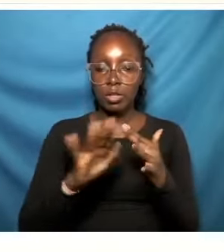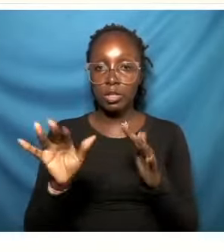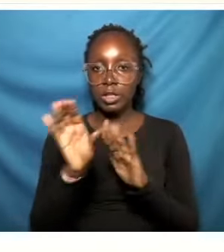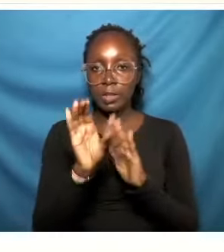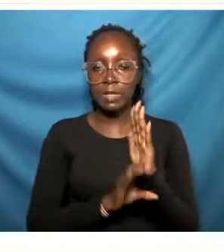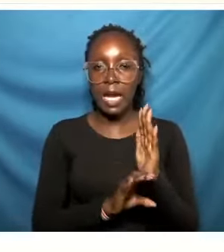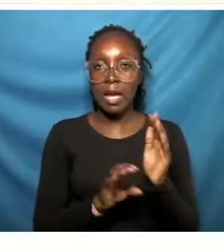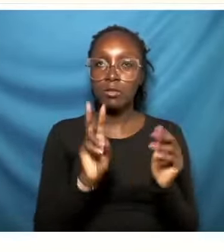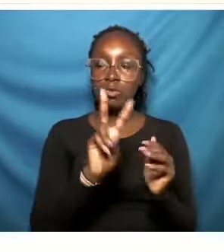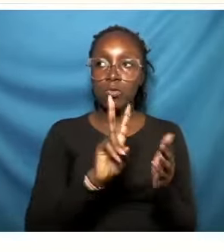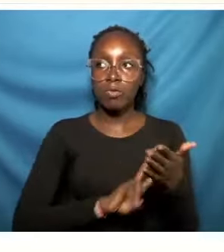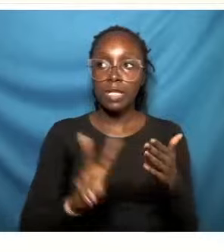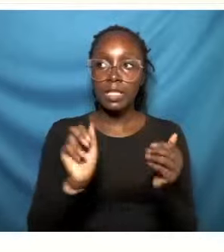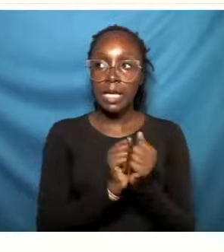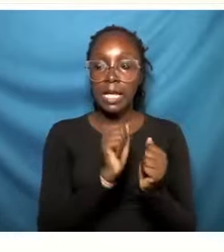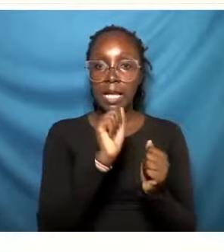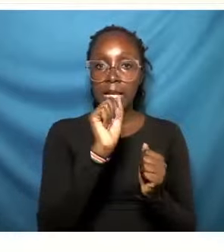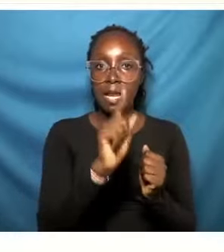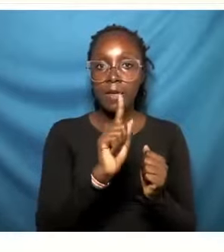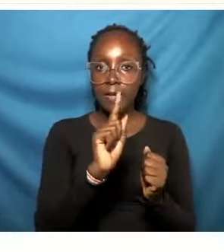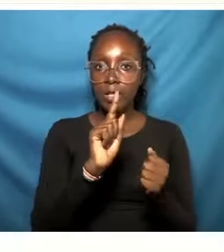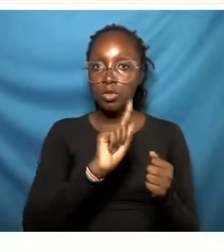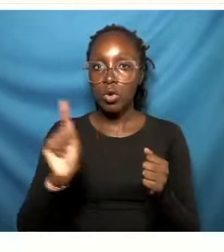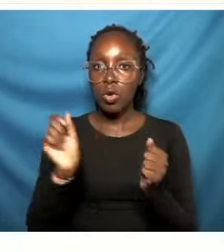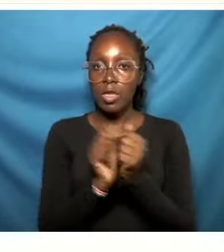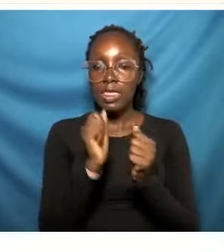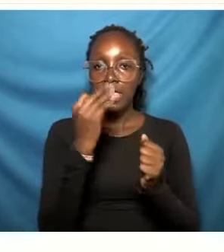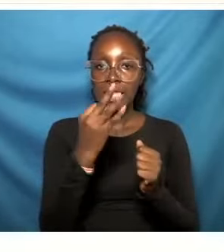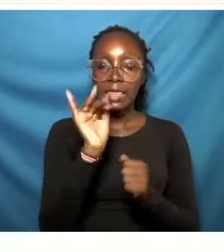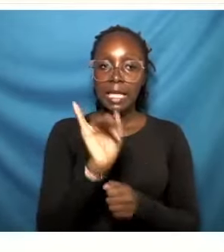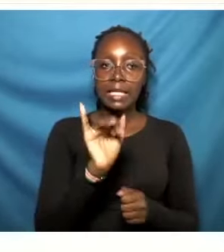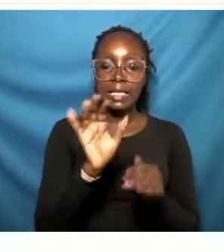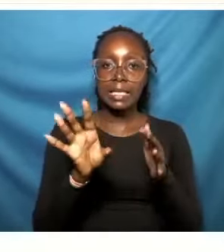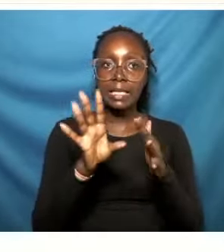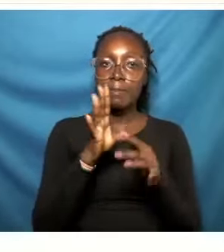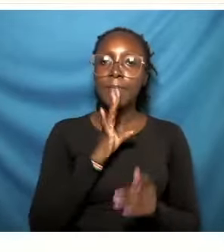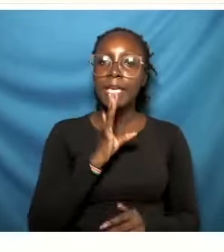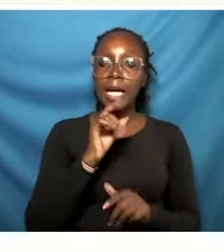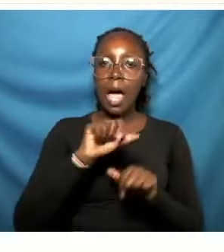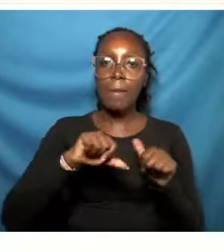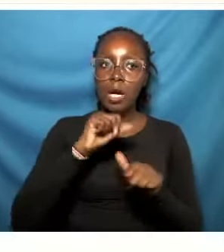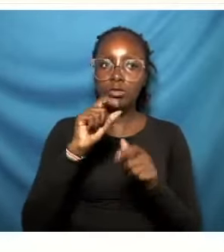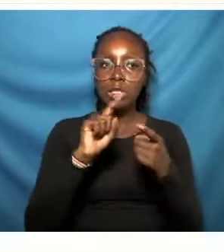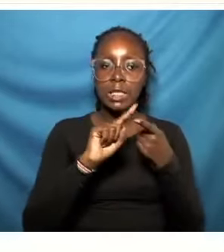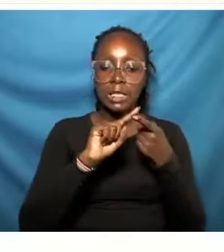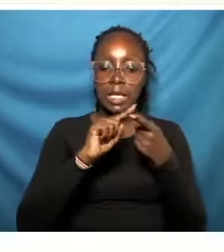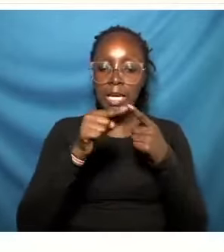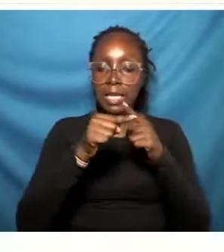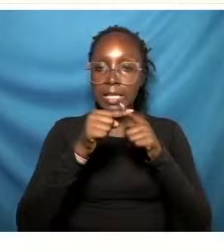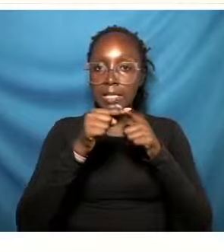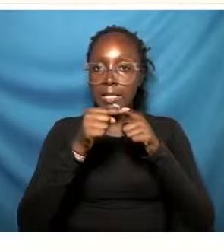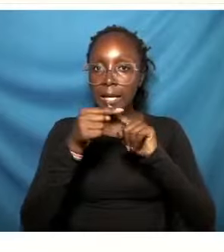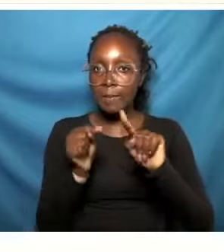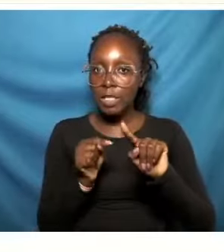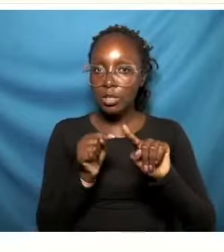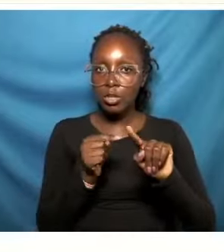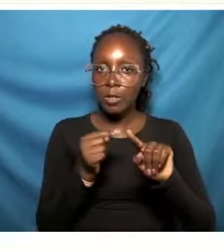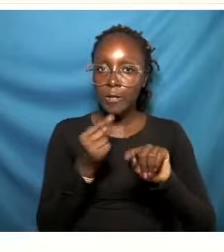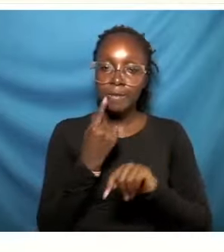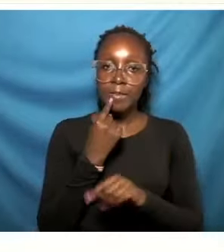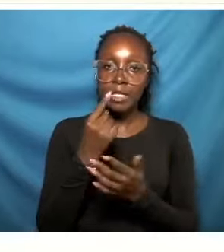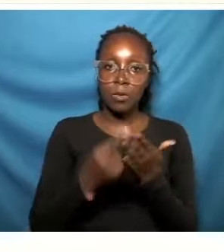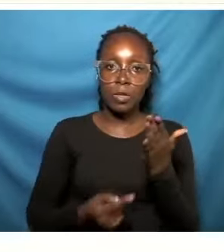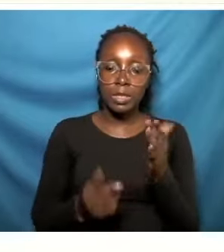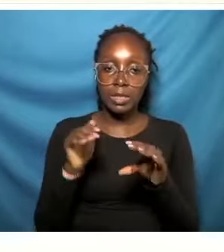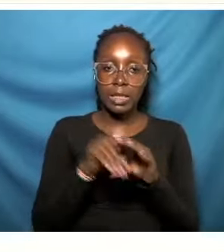13, it talks there about the issue of circumcision. In verse 11, he says, in